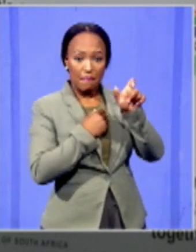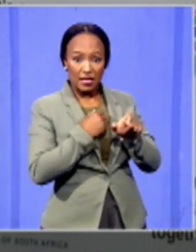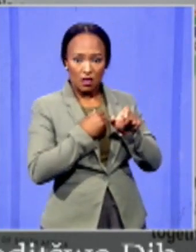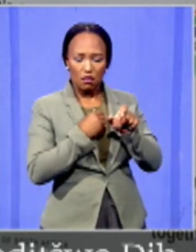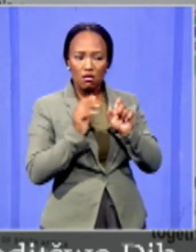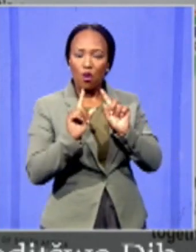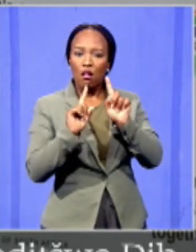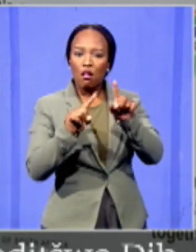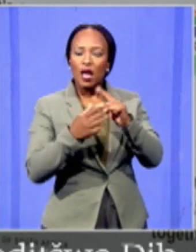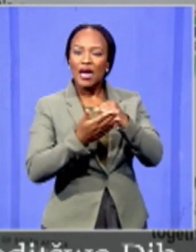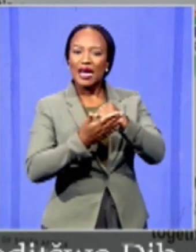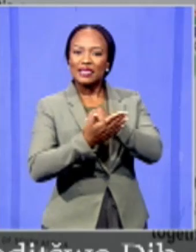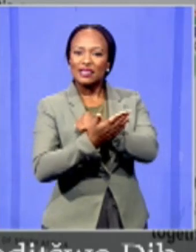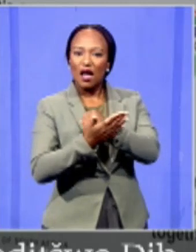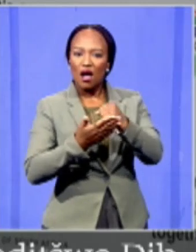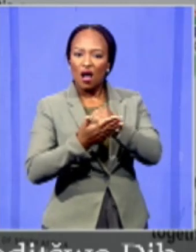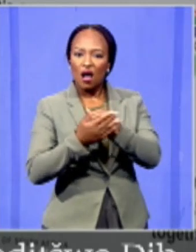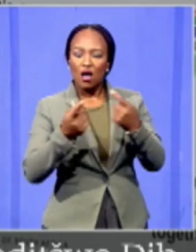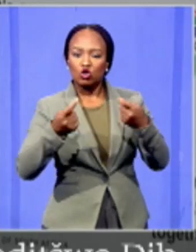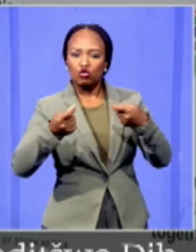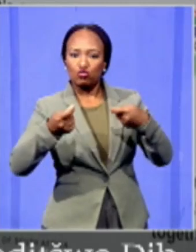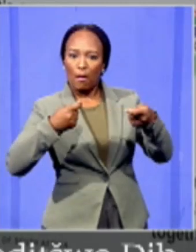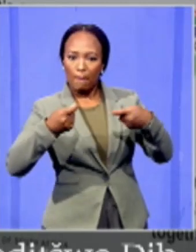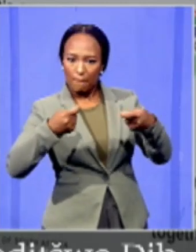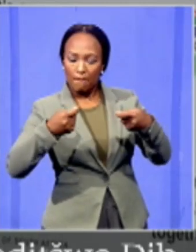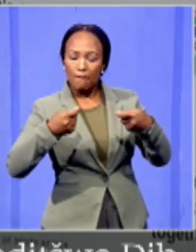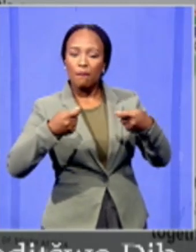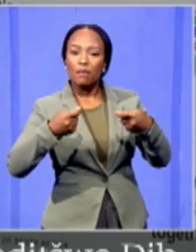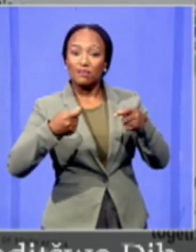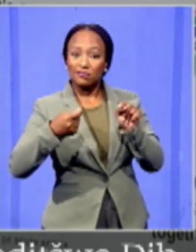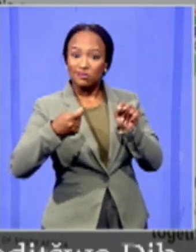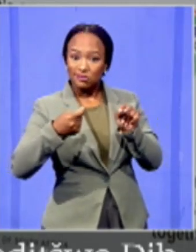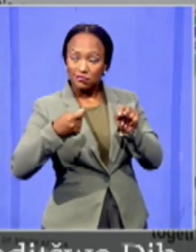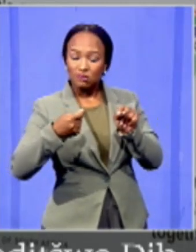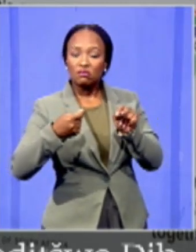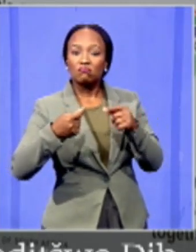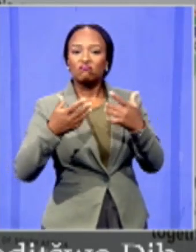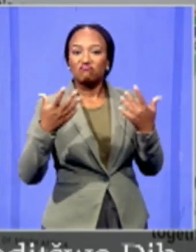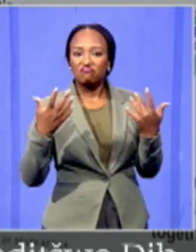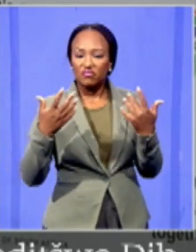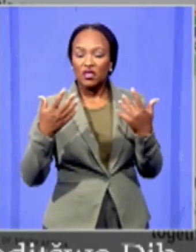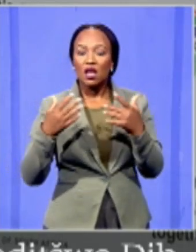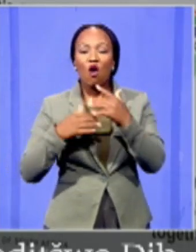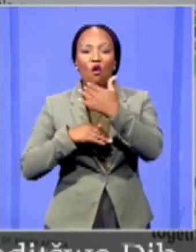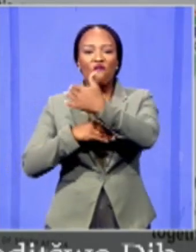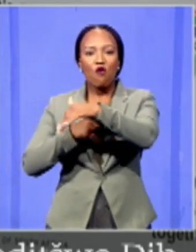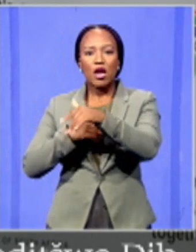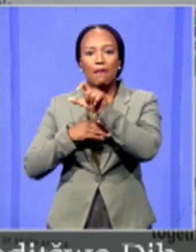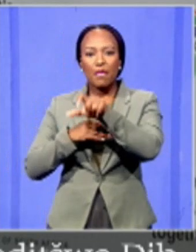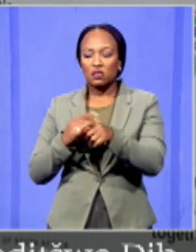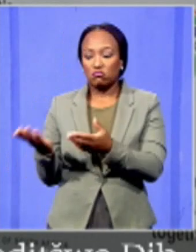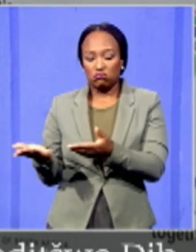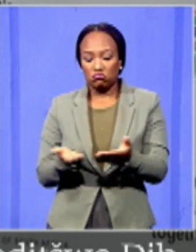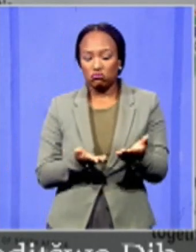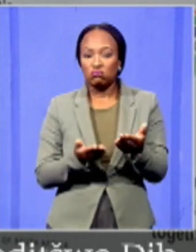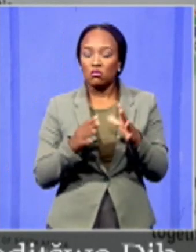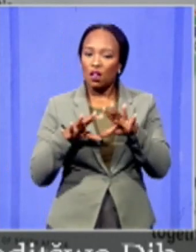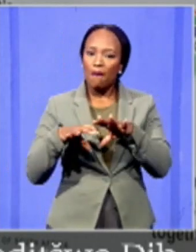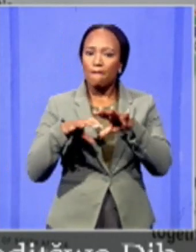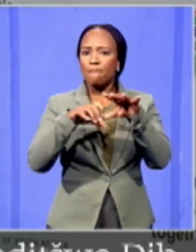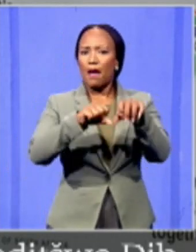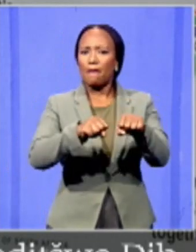a spaza shop or a food handling outlet and then allow a foreign national to run it,